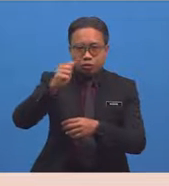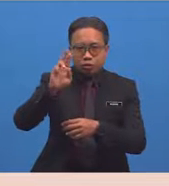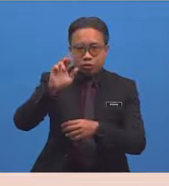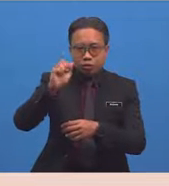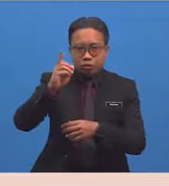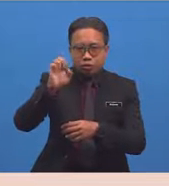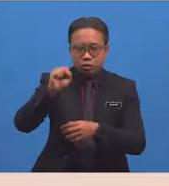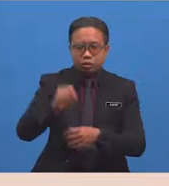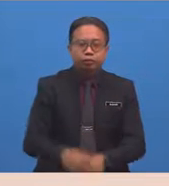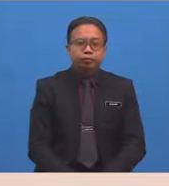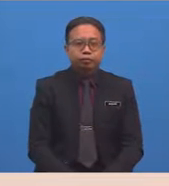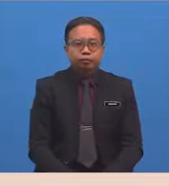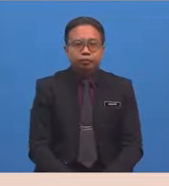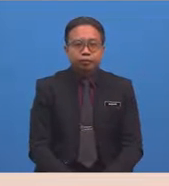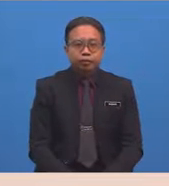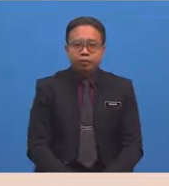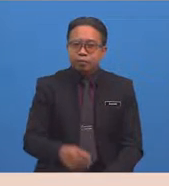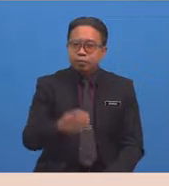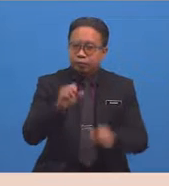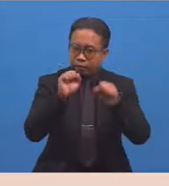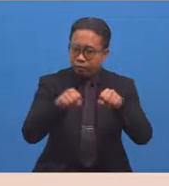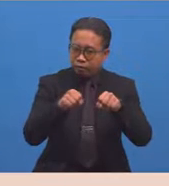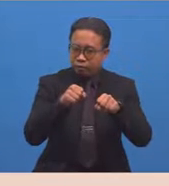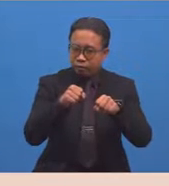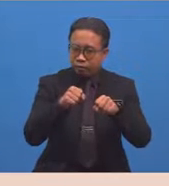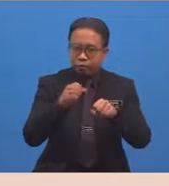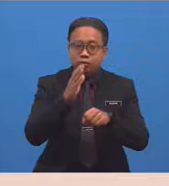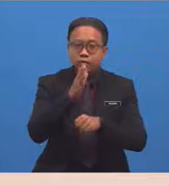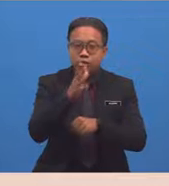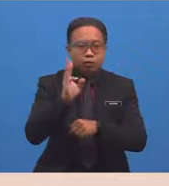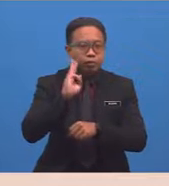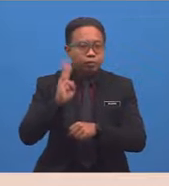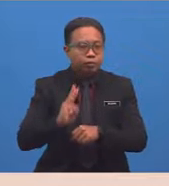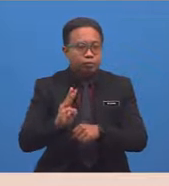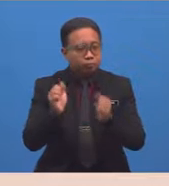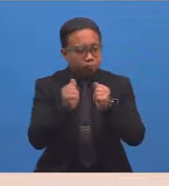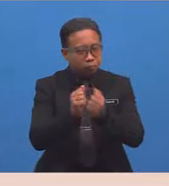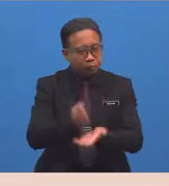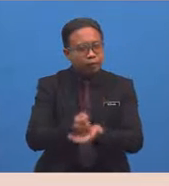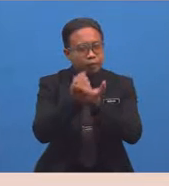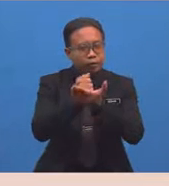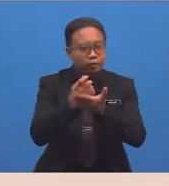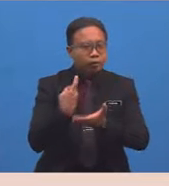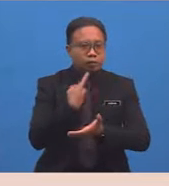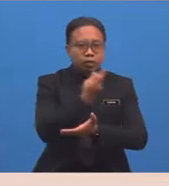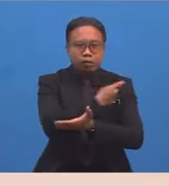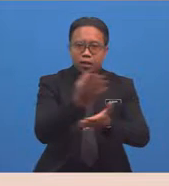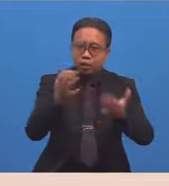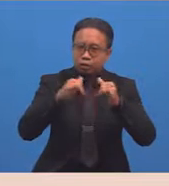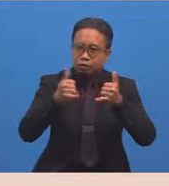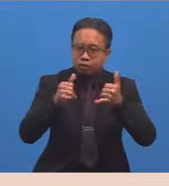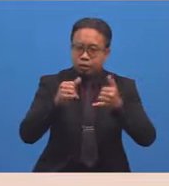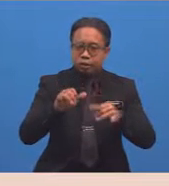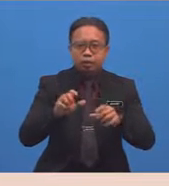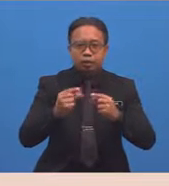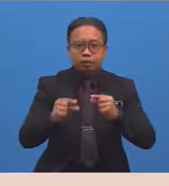for today's lesson. And this time, we would have our Gram Whiz with us. So, viewers at home, let's play a game